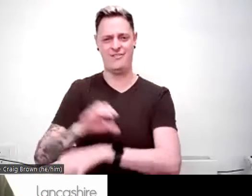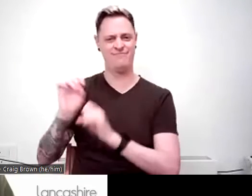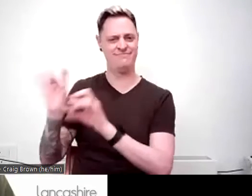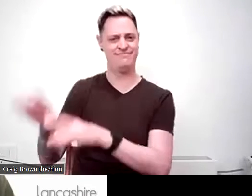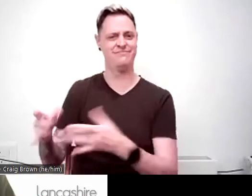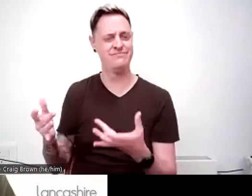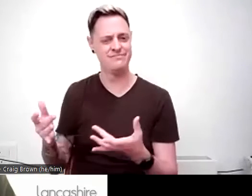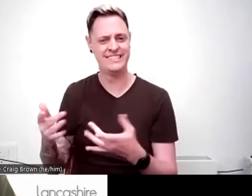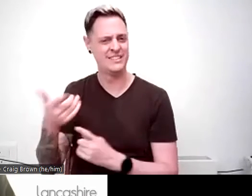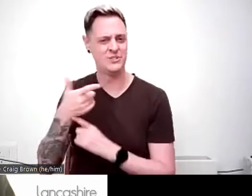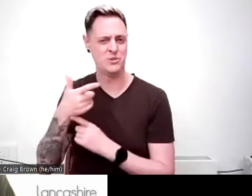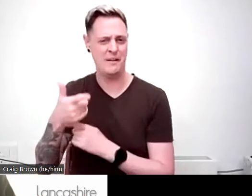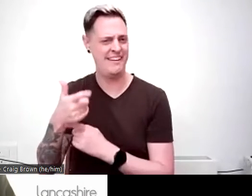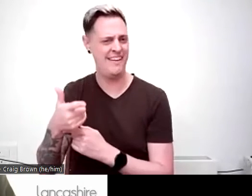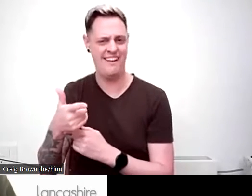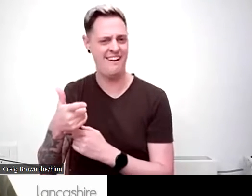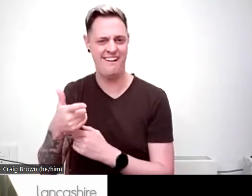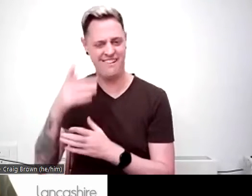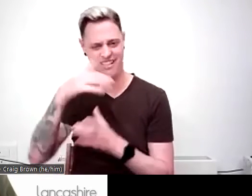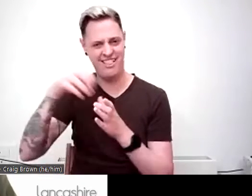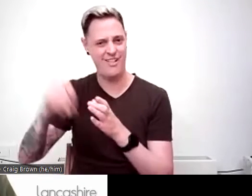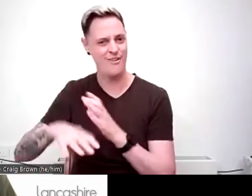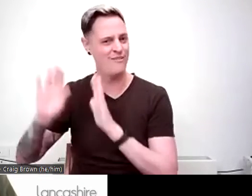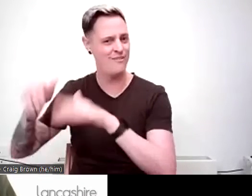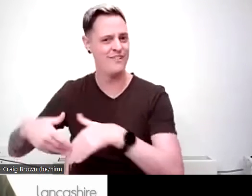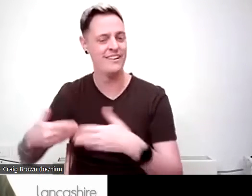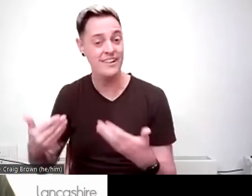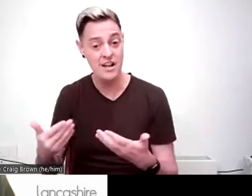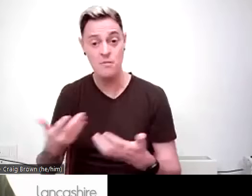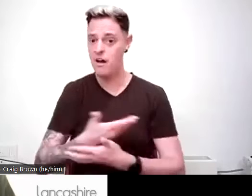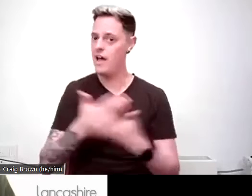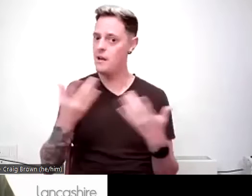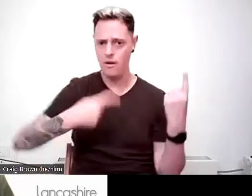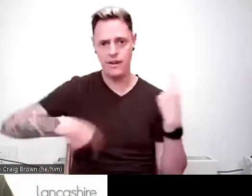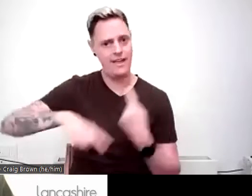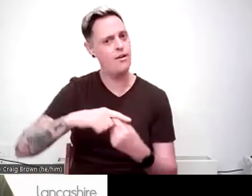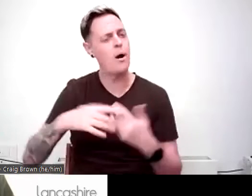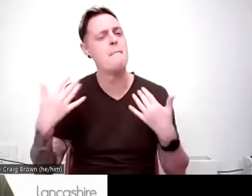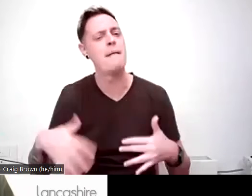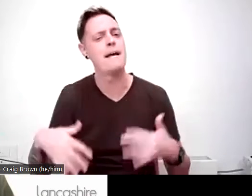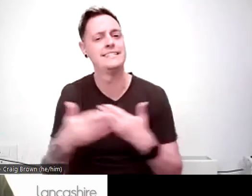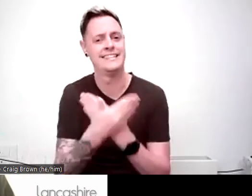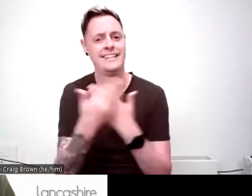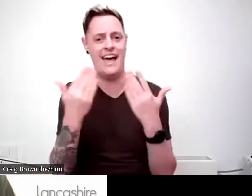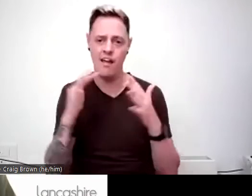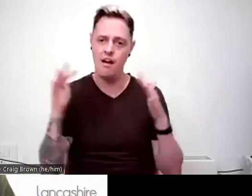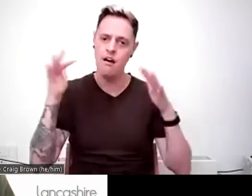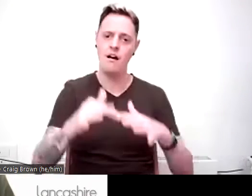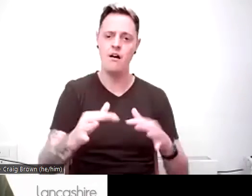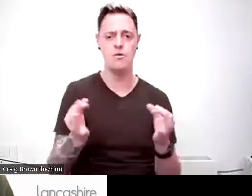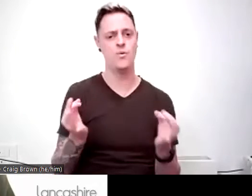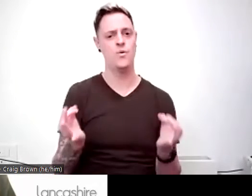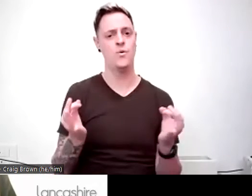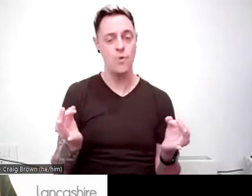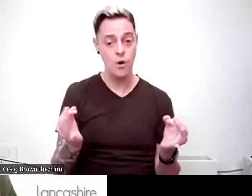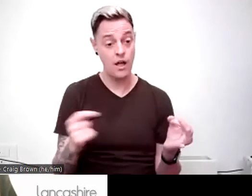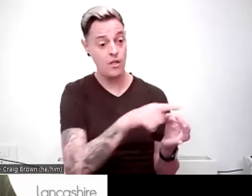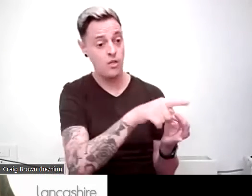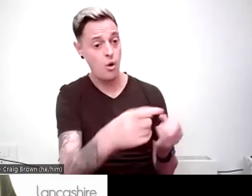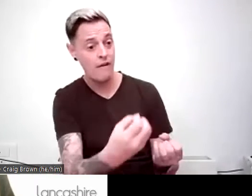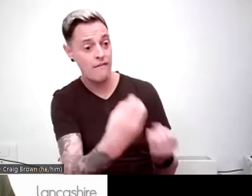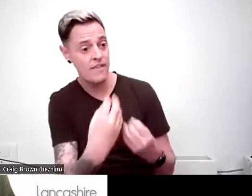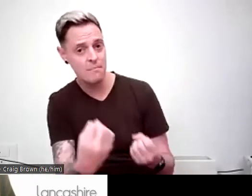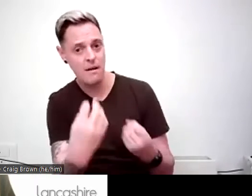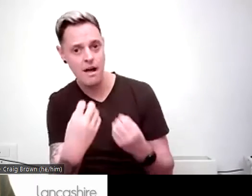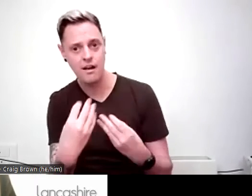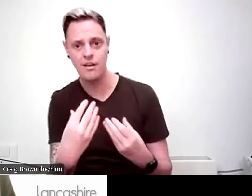day. And every single person that I've spoken to anyway, and everyone that I've got feedback off, had an amazing day